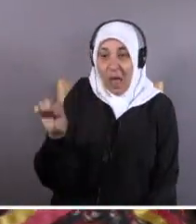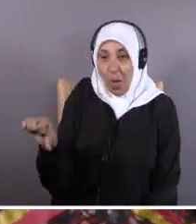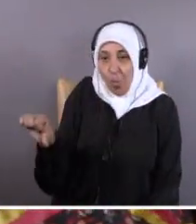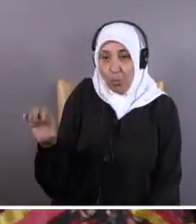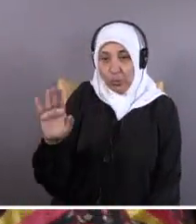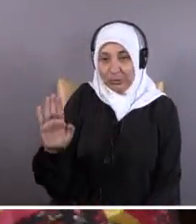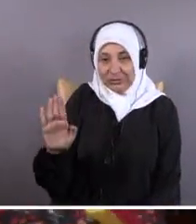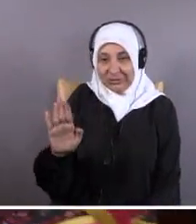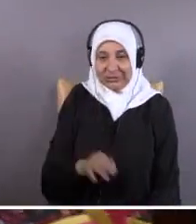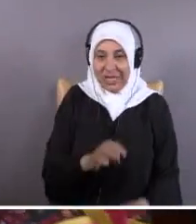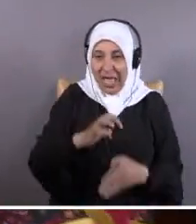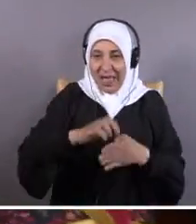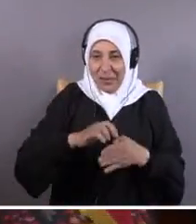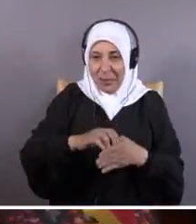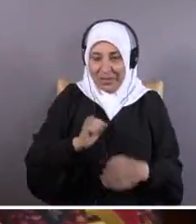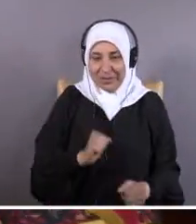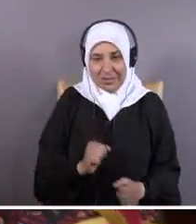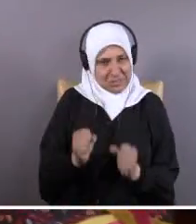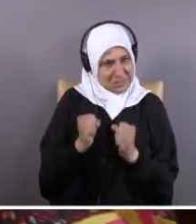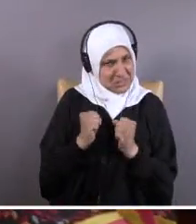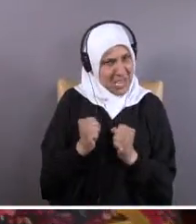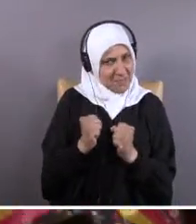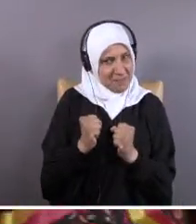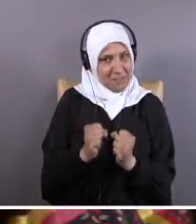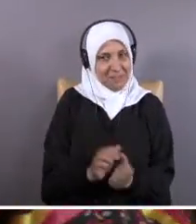And it is difficult